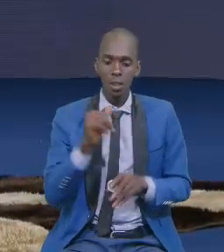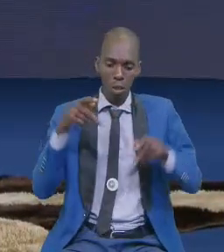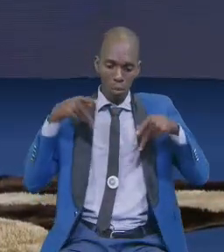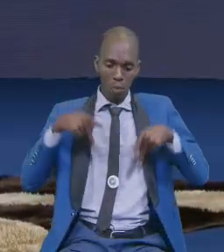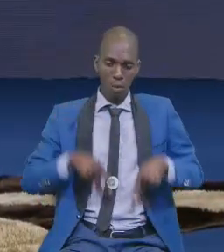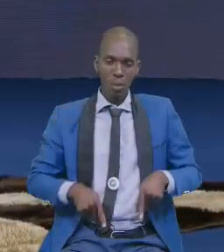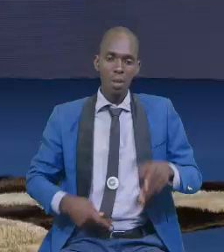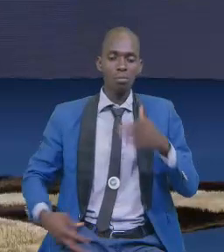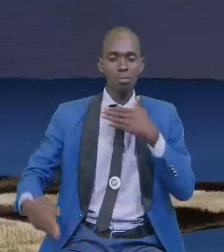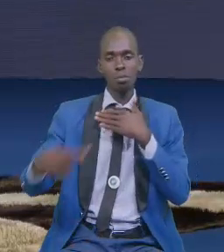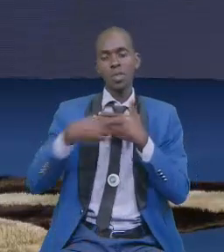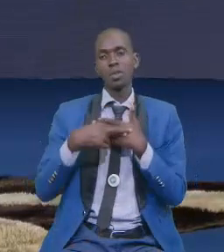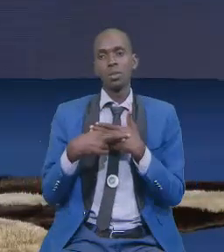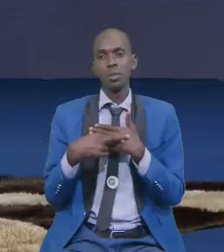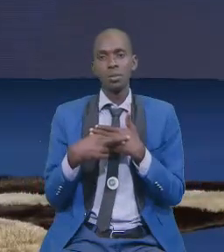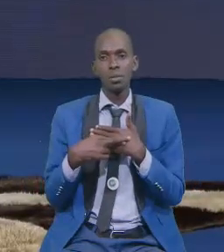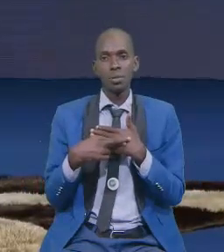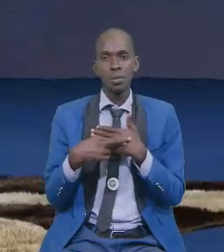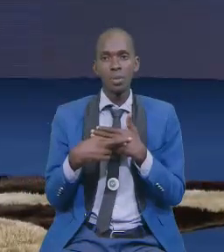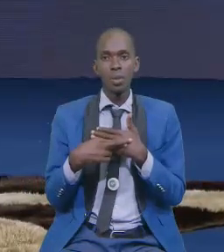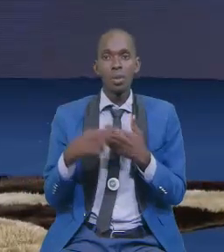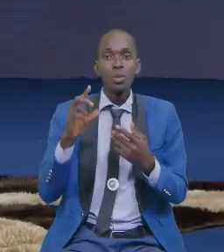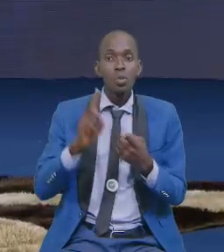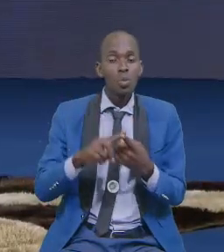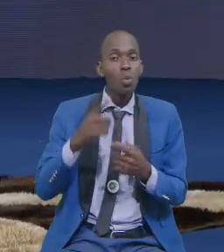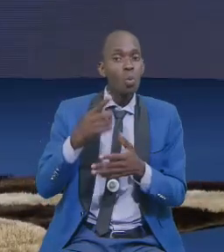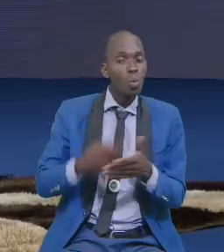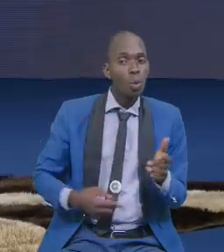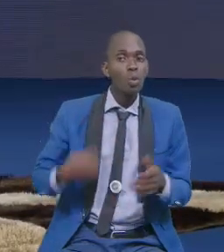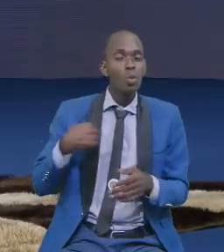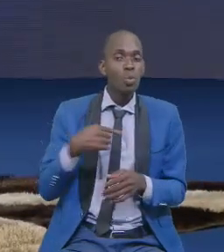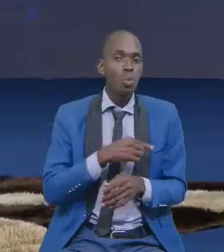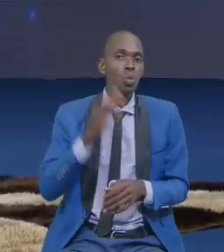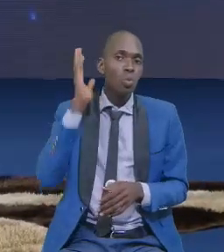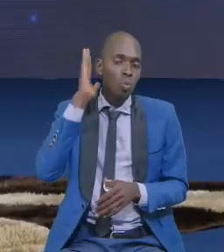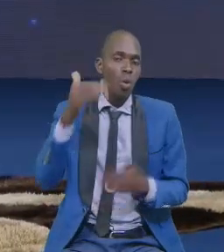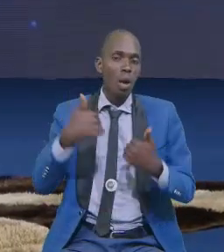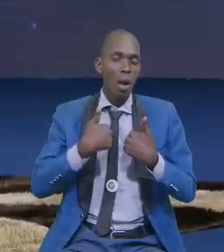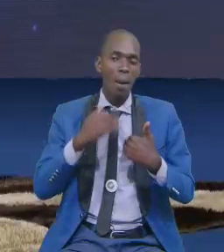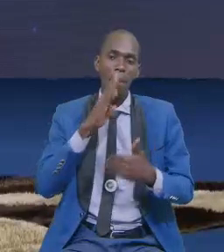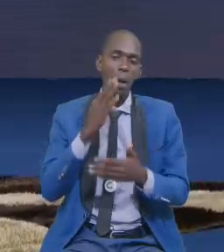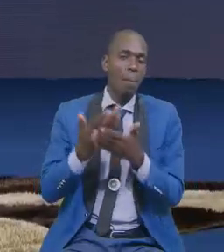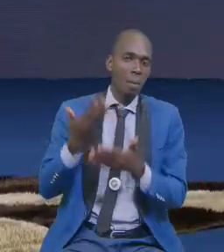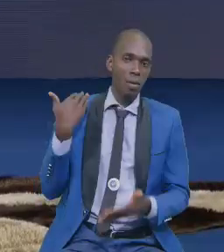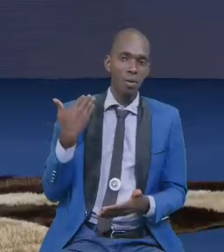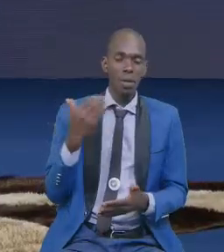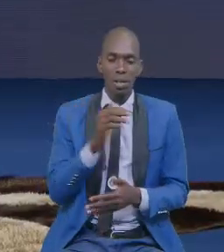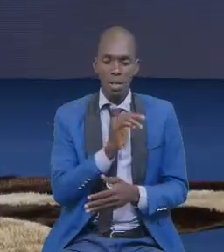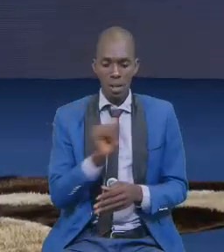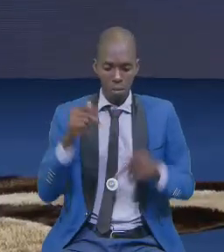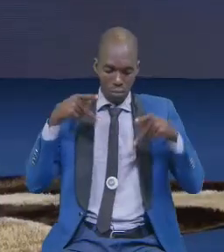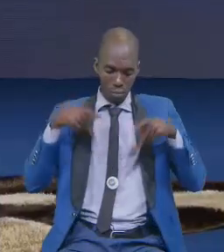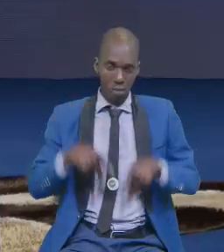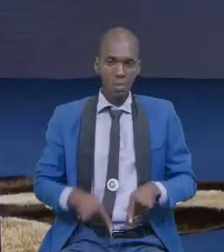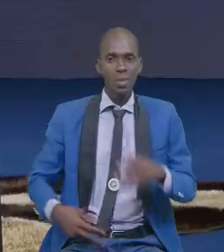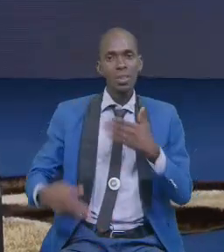restoration to what we could have been. A personal